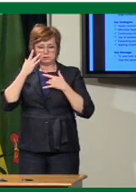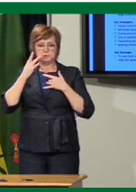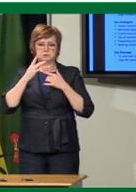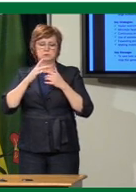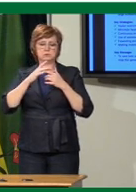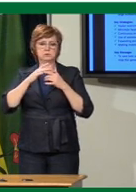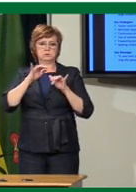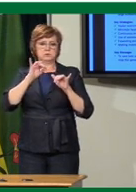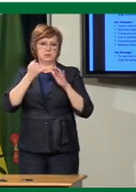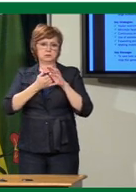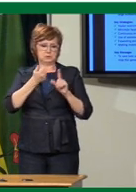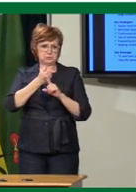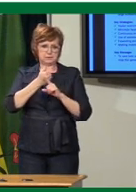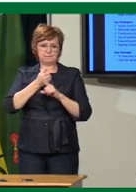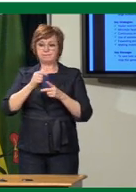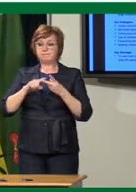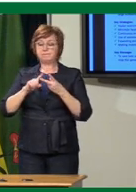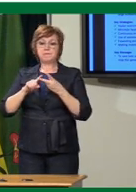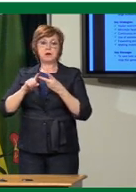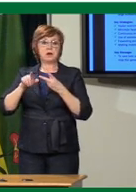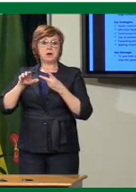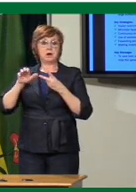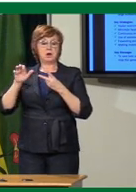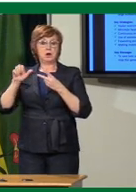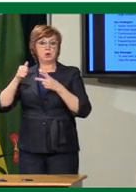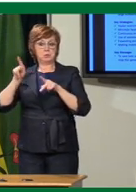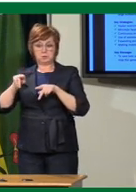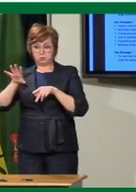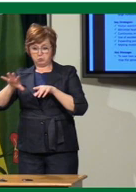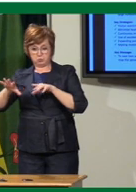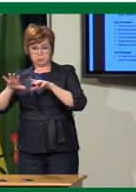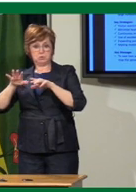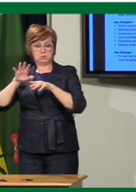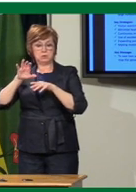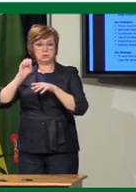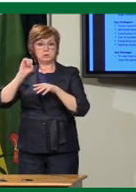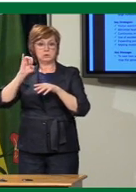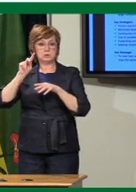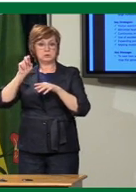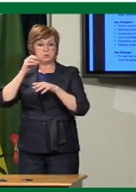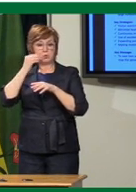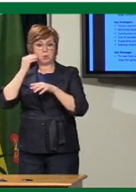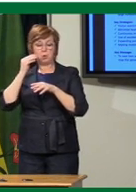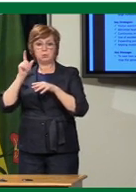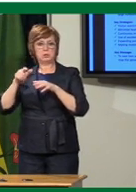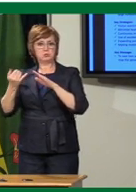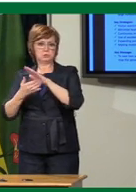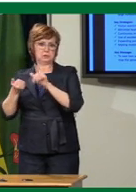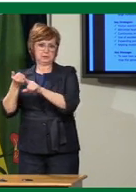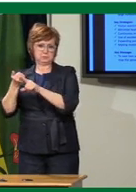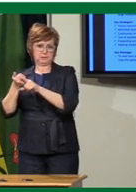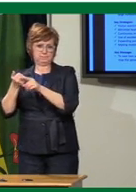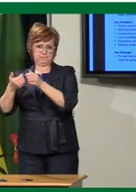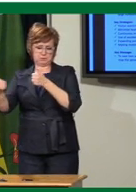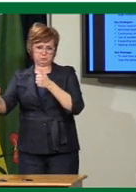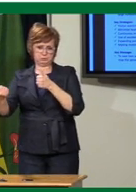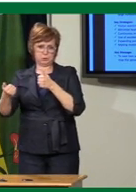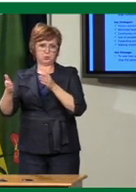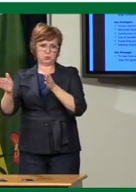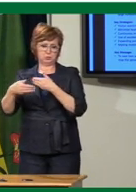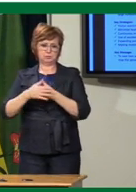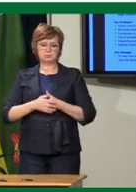vulnerable populations that aren't able to self-isolate on their own to do so appropriately. And we're expanding point-of-care testing